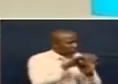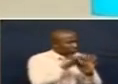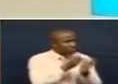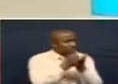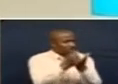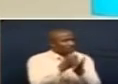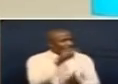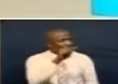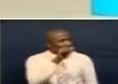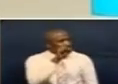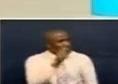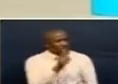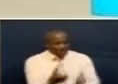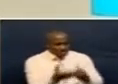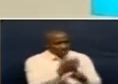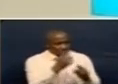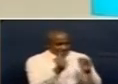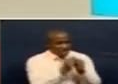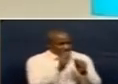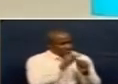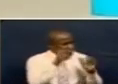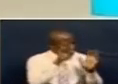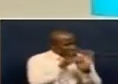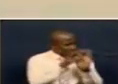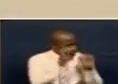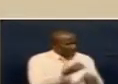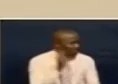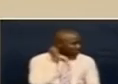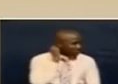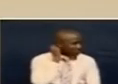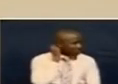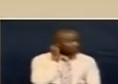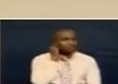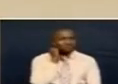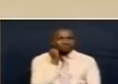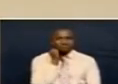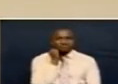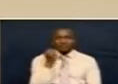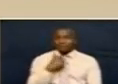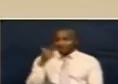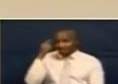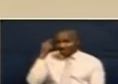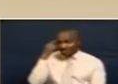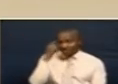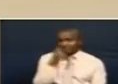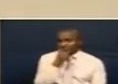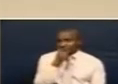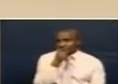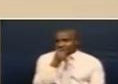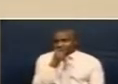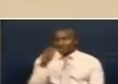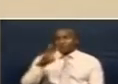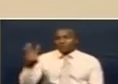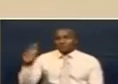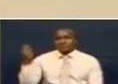Raila Odinga of 10 million strong? What is it that you believe you bring to the table? I think not just the Western